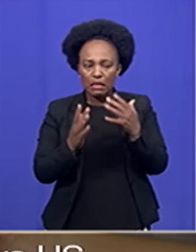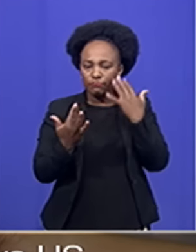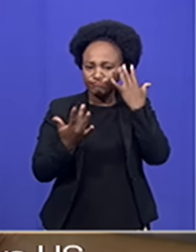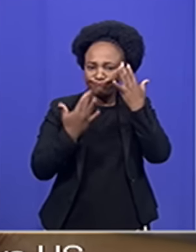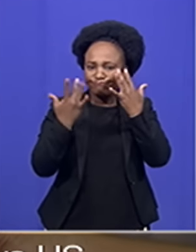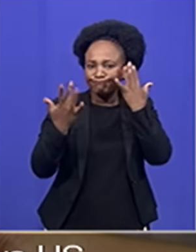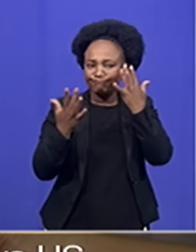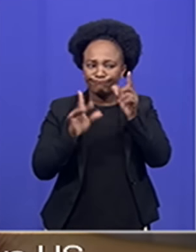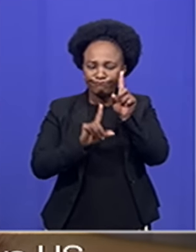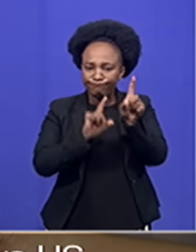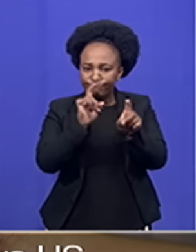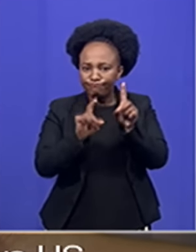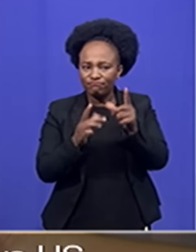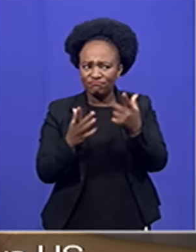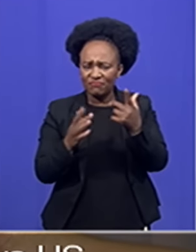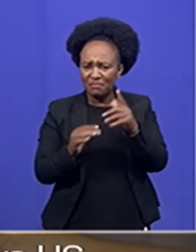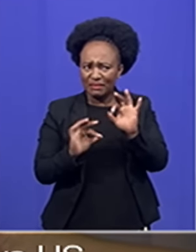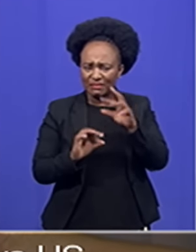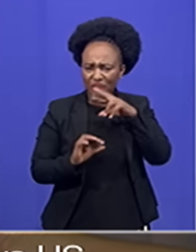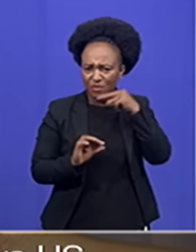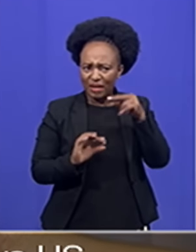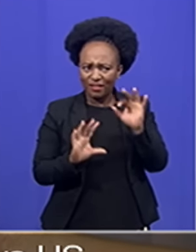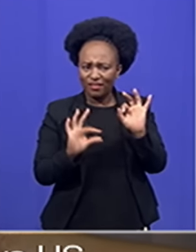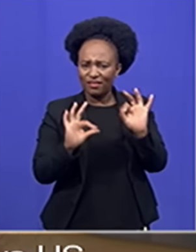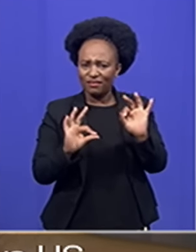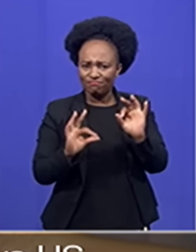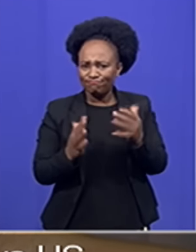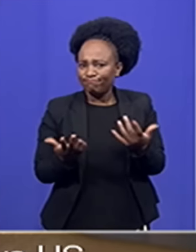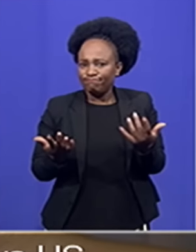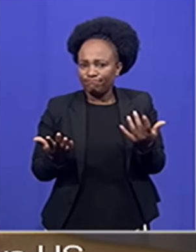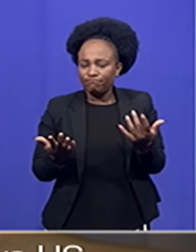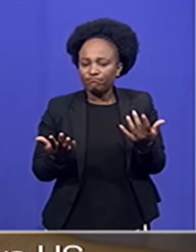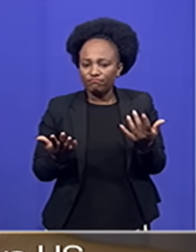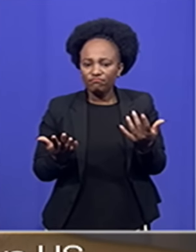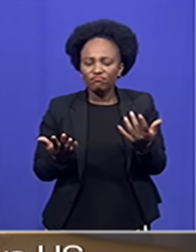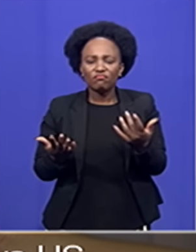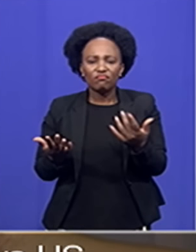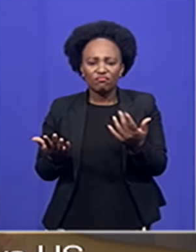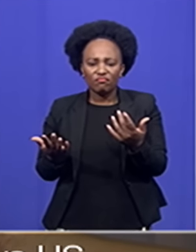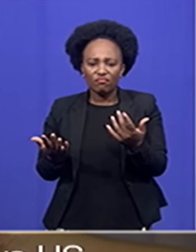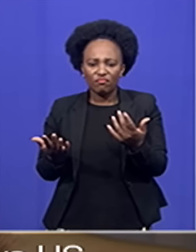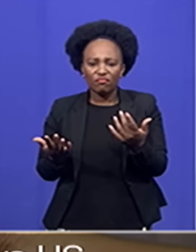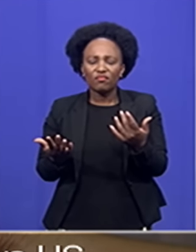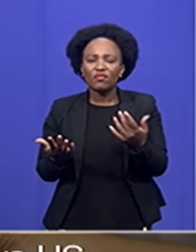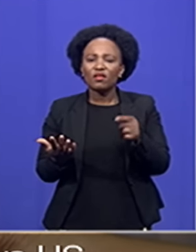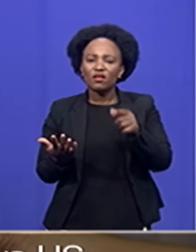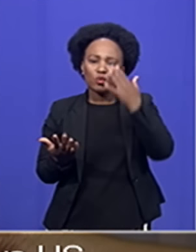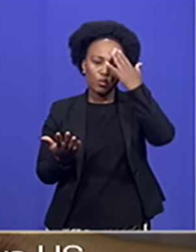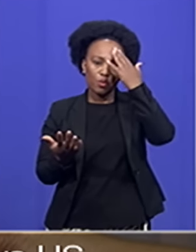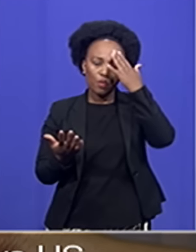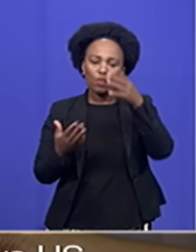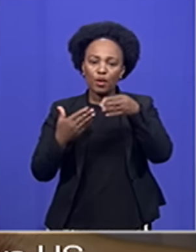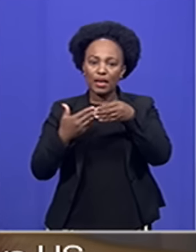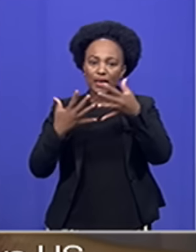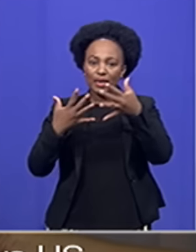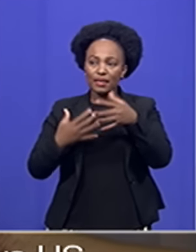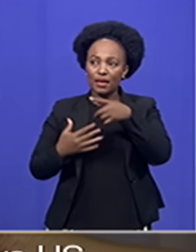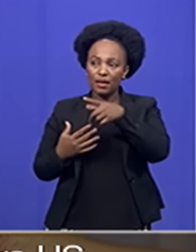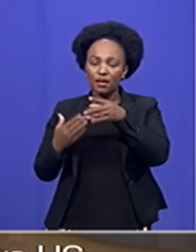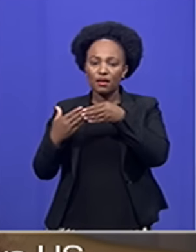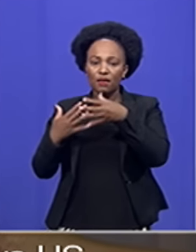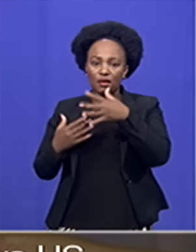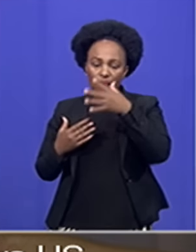gore ke ka ene le ya mannete tota gonne wa itse gore controversy ya moetapele wa naga ya America